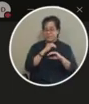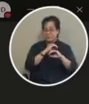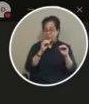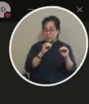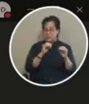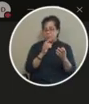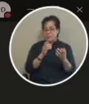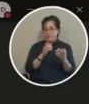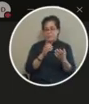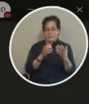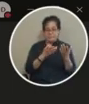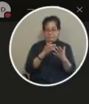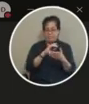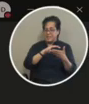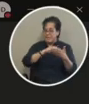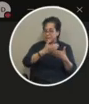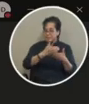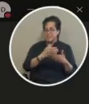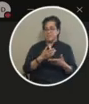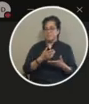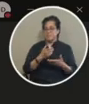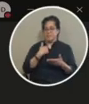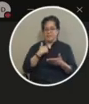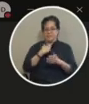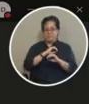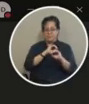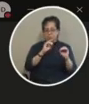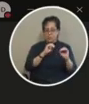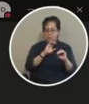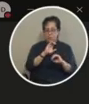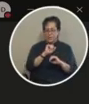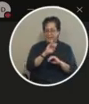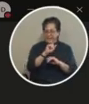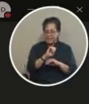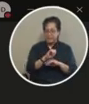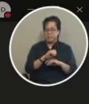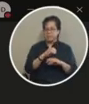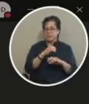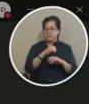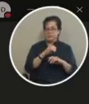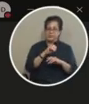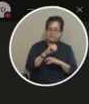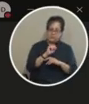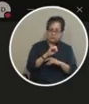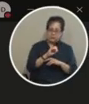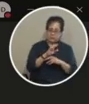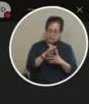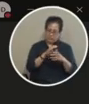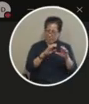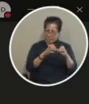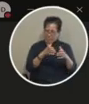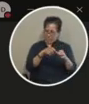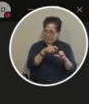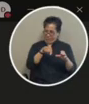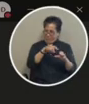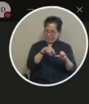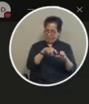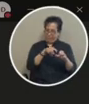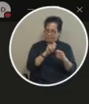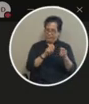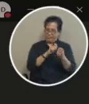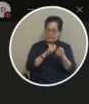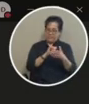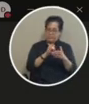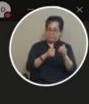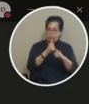access to laptops or do not have access to cable. So there is a population specifically that